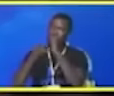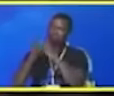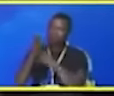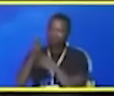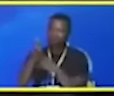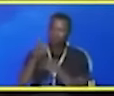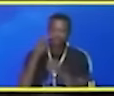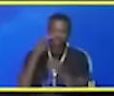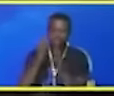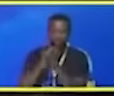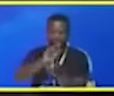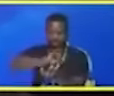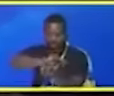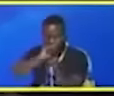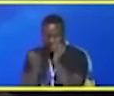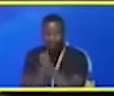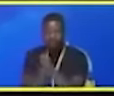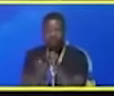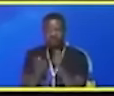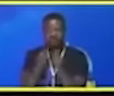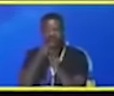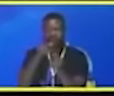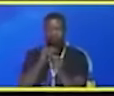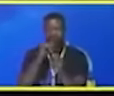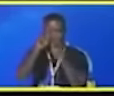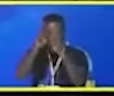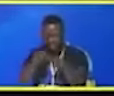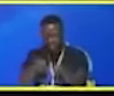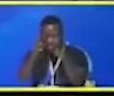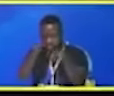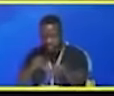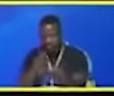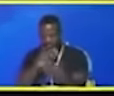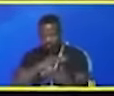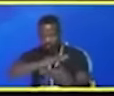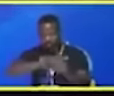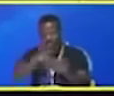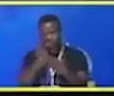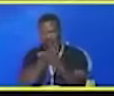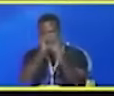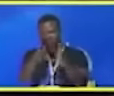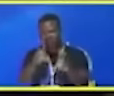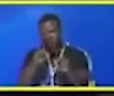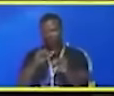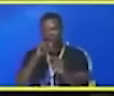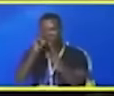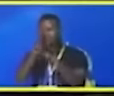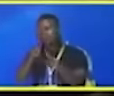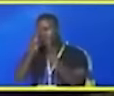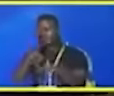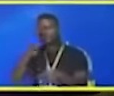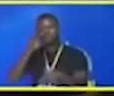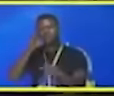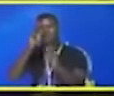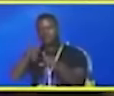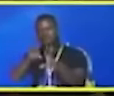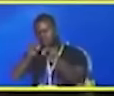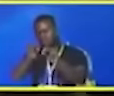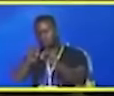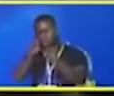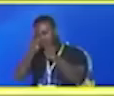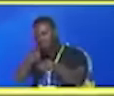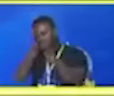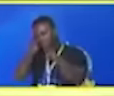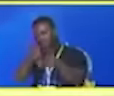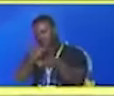have been so transformed. You don't look like the limitations of Ghanaians. You don't look like the limitations of Nigerians. You don't look